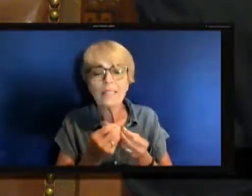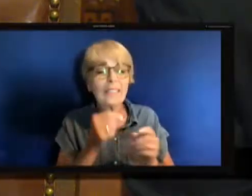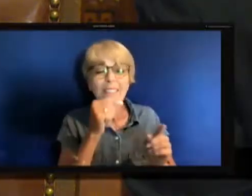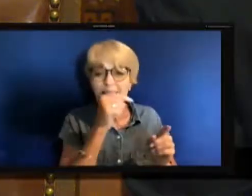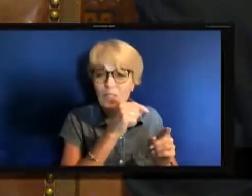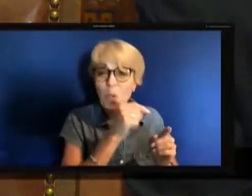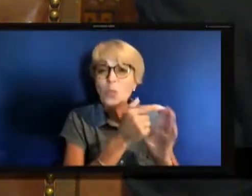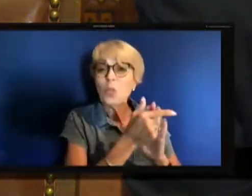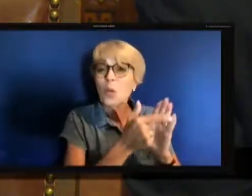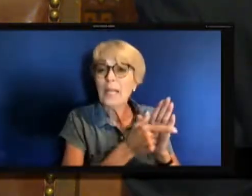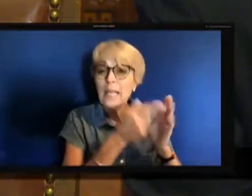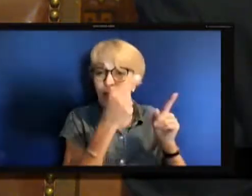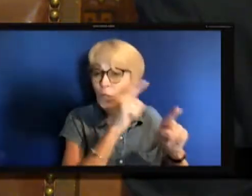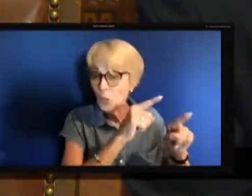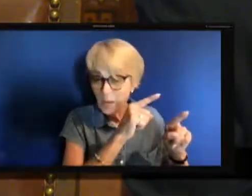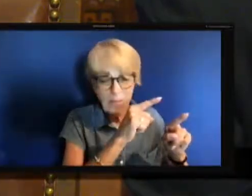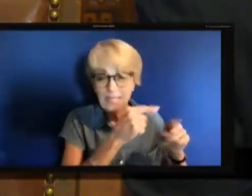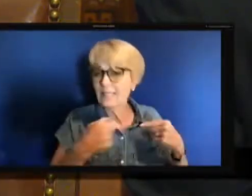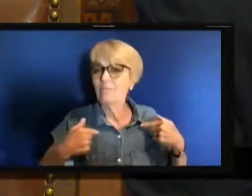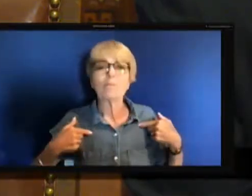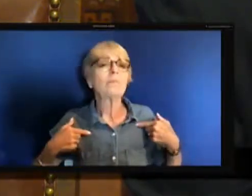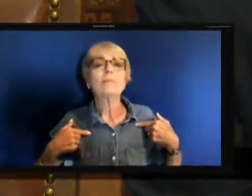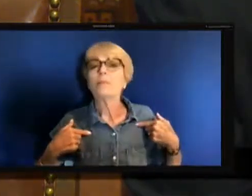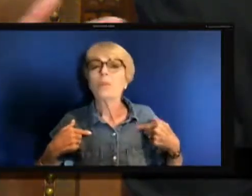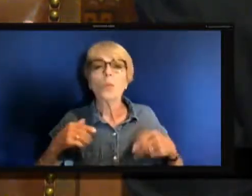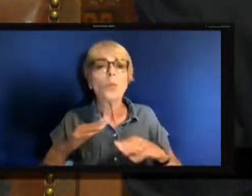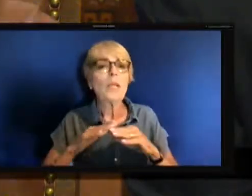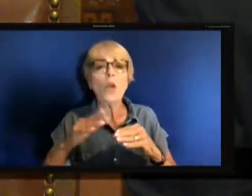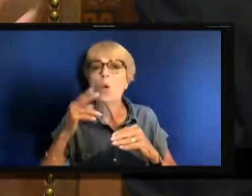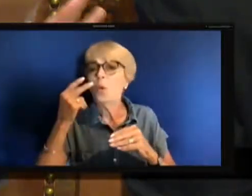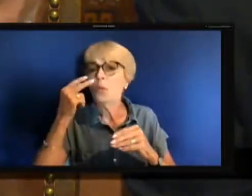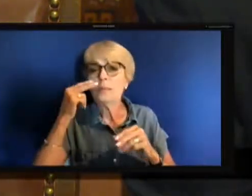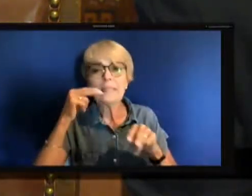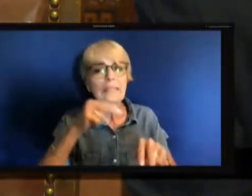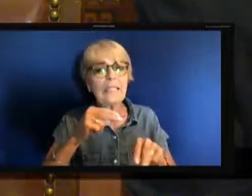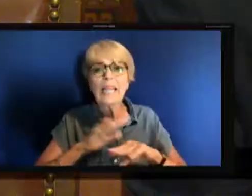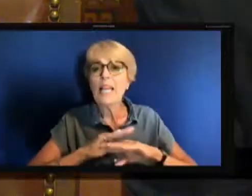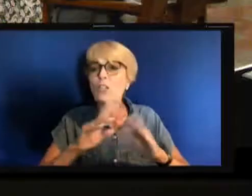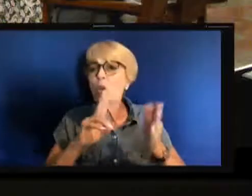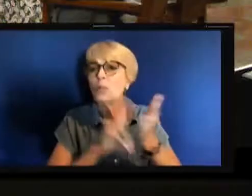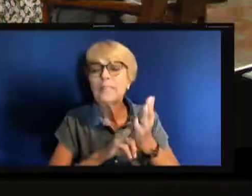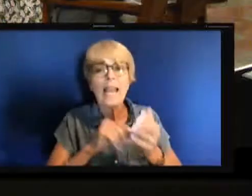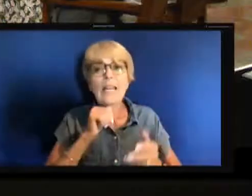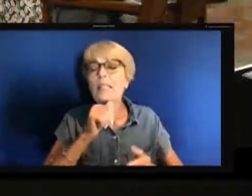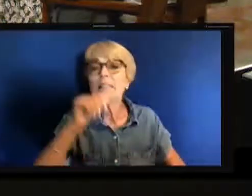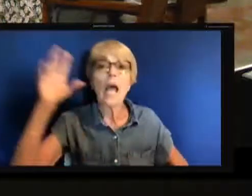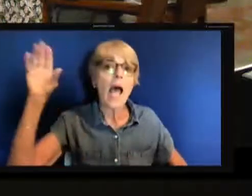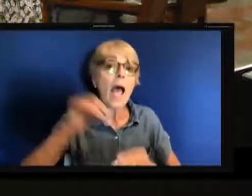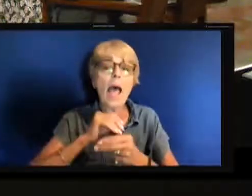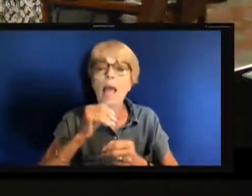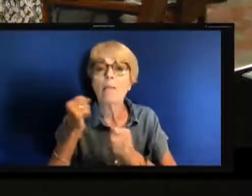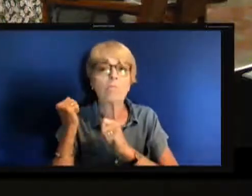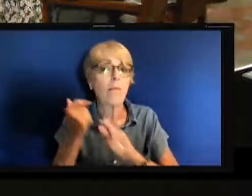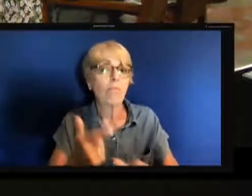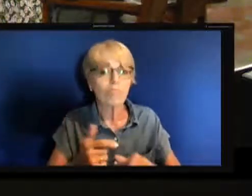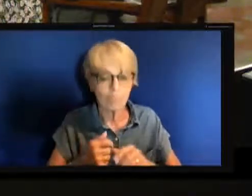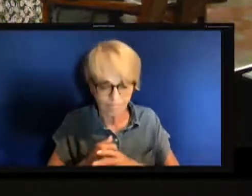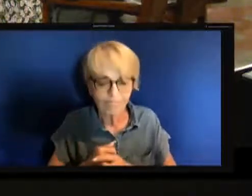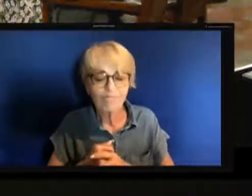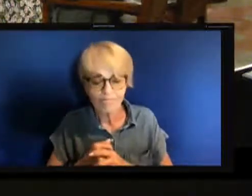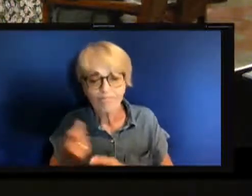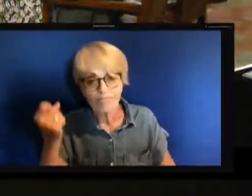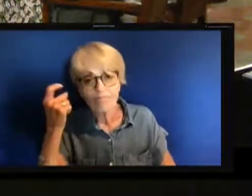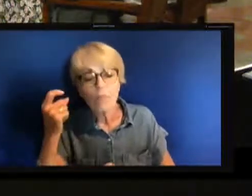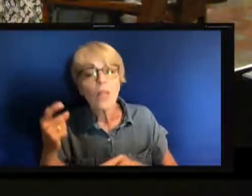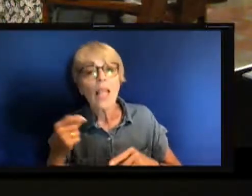we do not see and do not sign. So it is not comprehensive. That is true. Sorry, I don't mean to. No, that is true. And I believe I think invoices